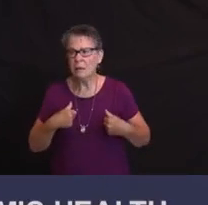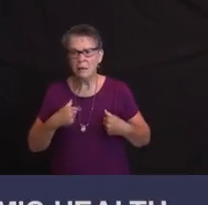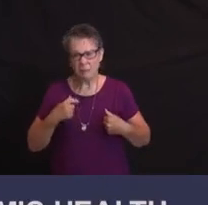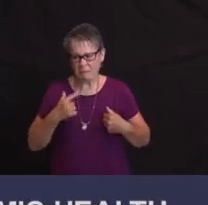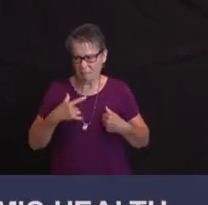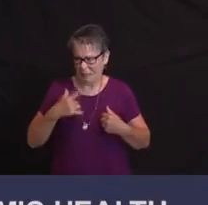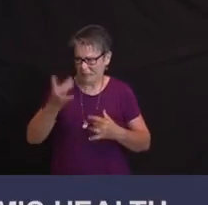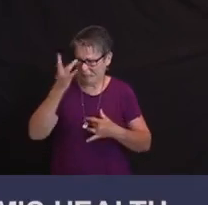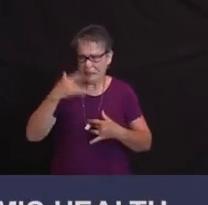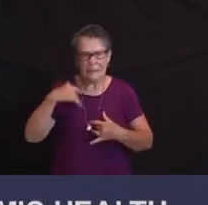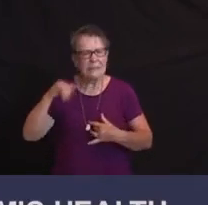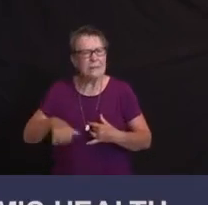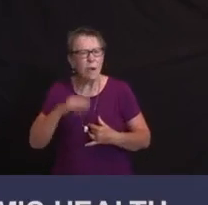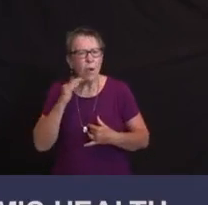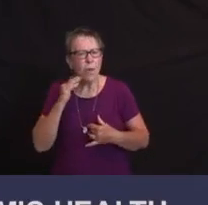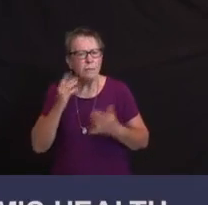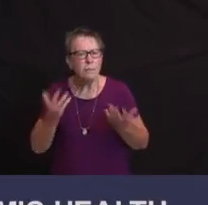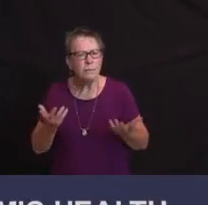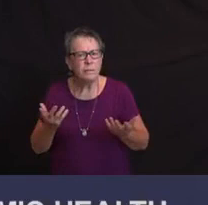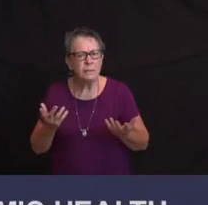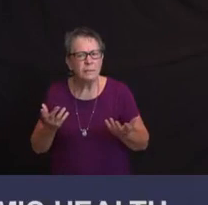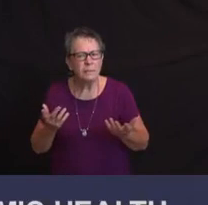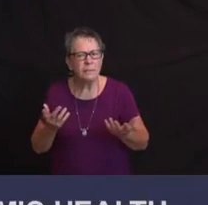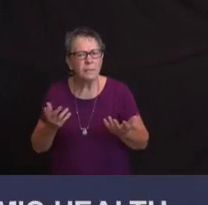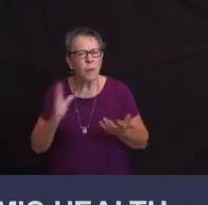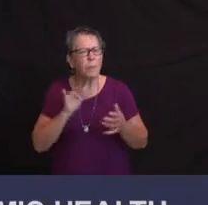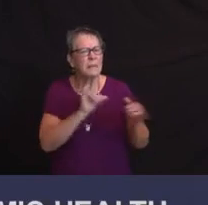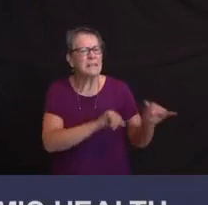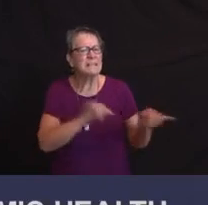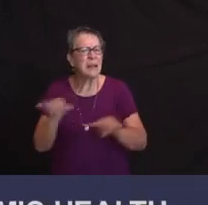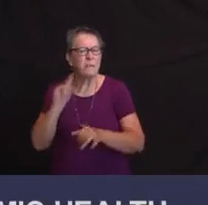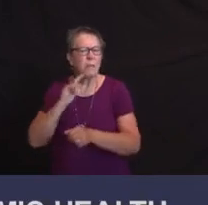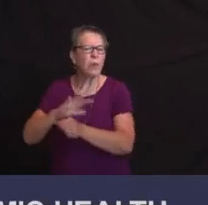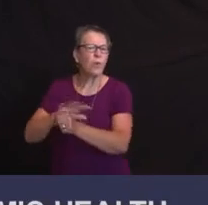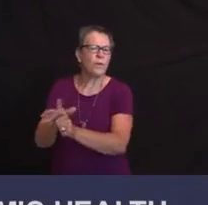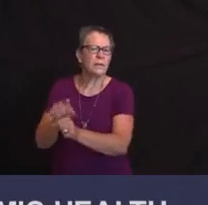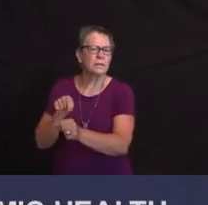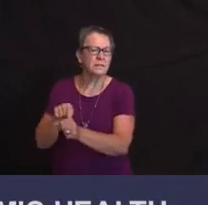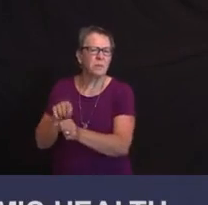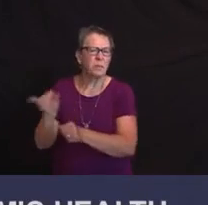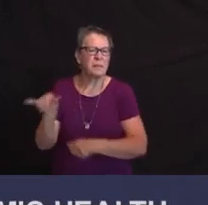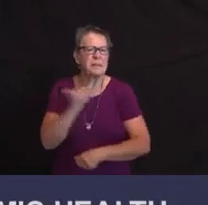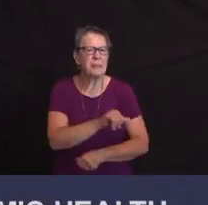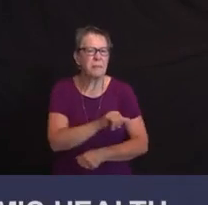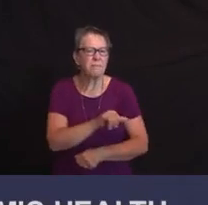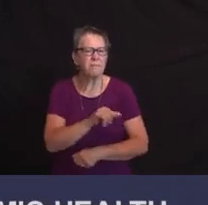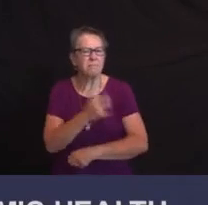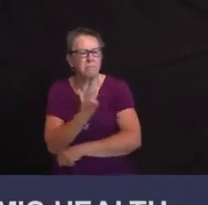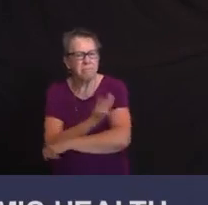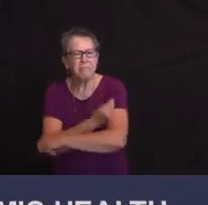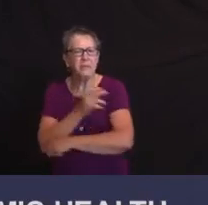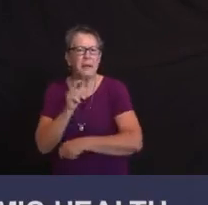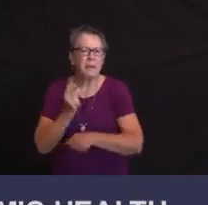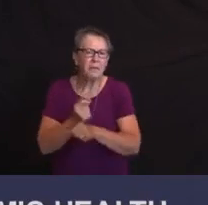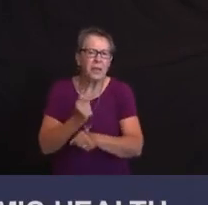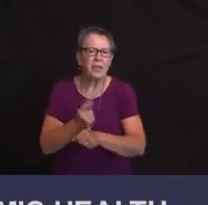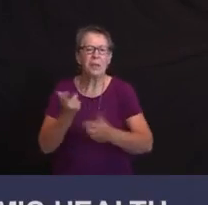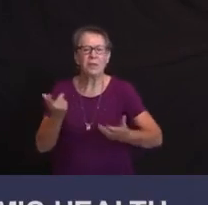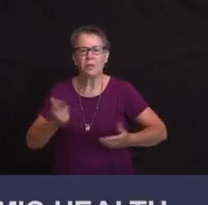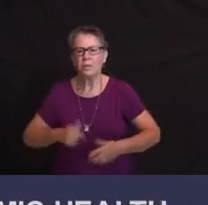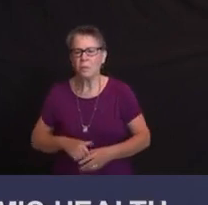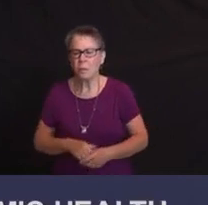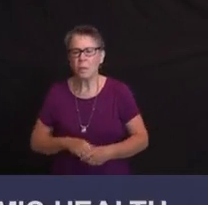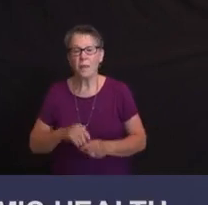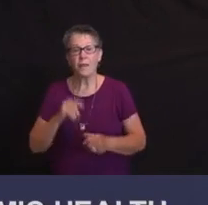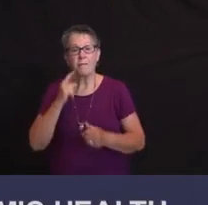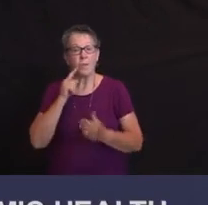And I mentioned on the masking that we're saying the start of the school year is going to start that way. I hope the variant runs its